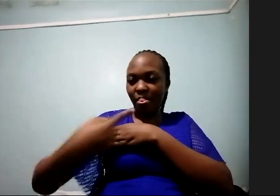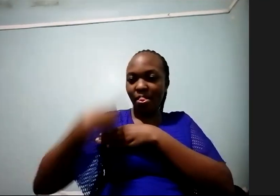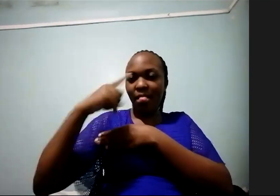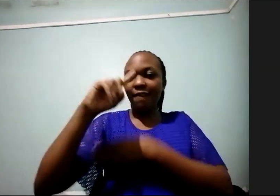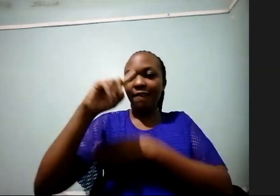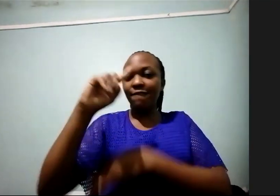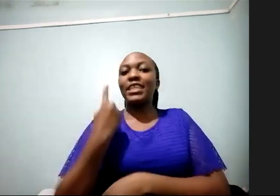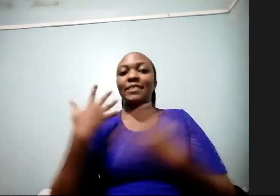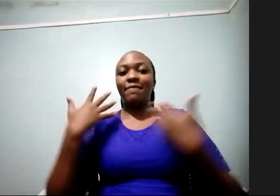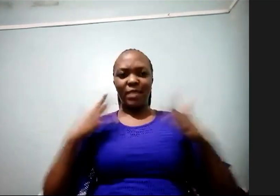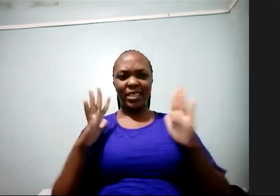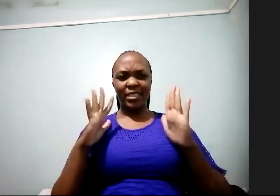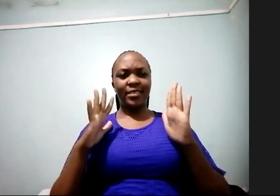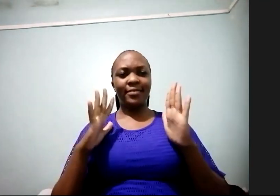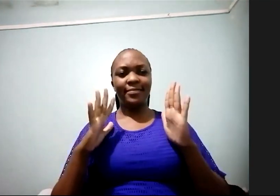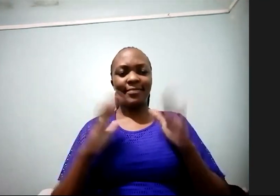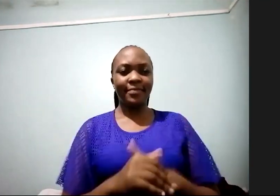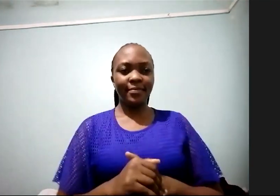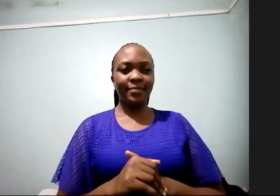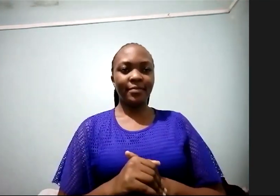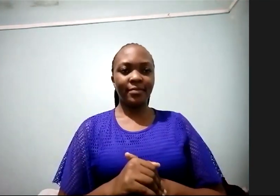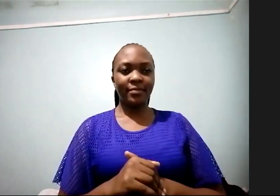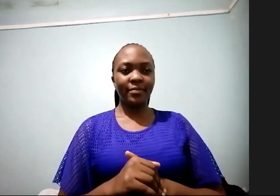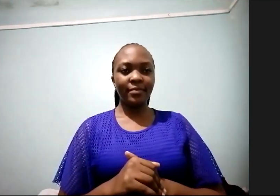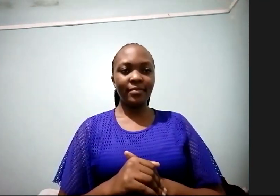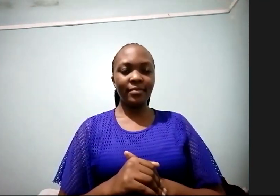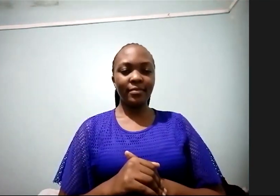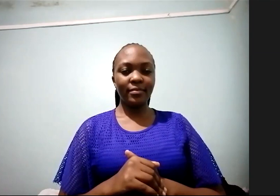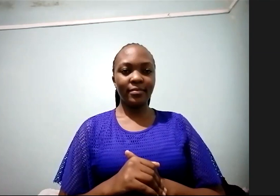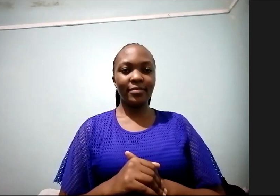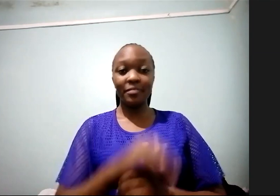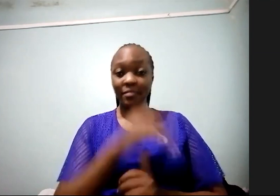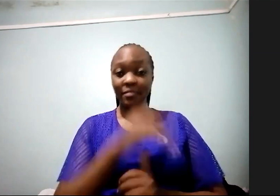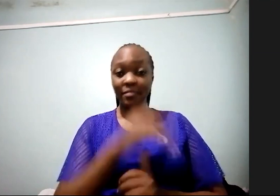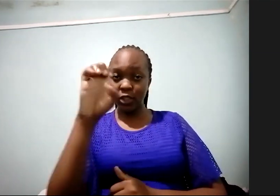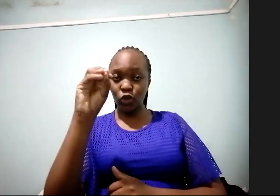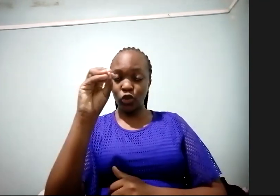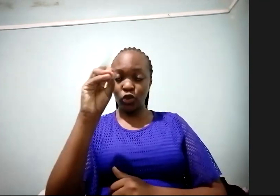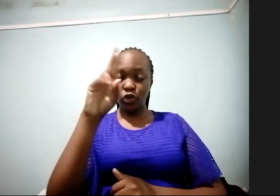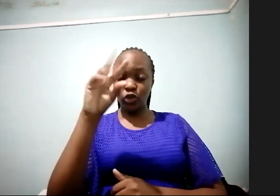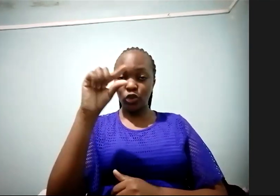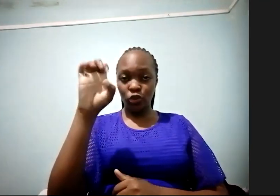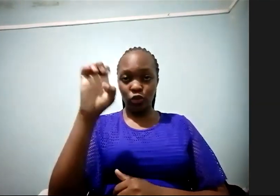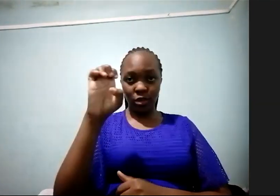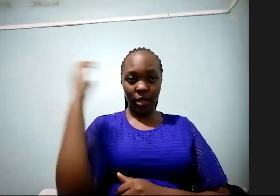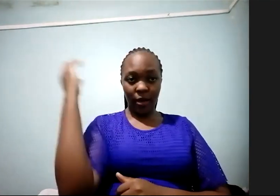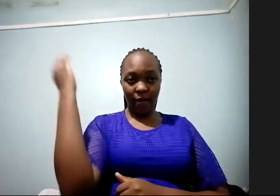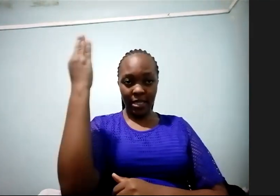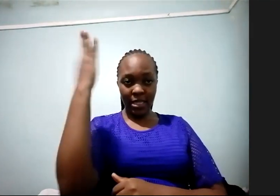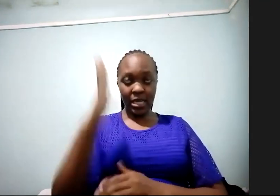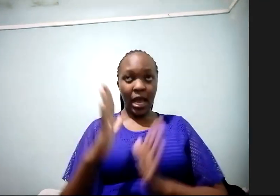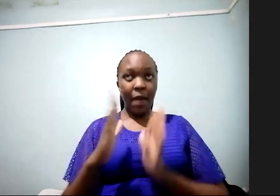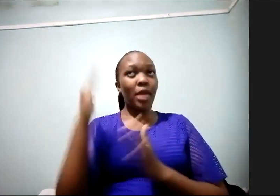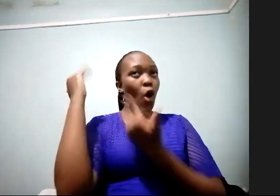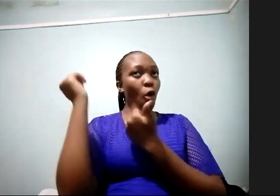Okay, thank you, Teddy. George, I hope you've had some of the expectation. I hope from your presentation you'll be able